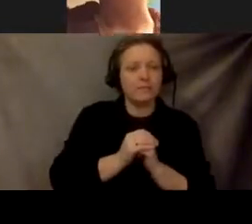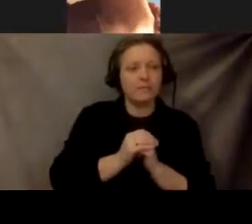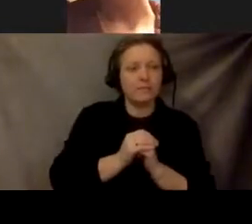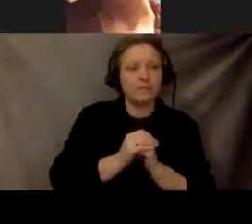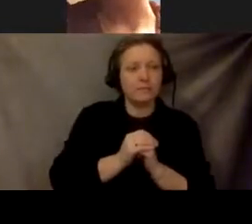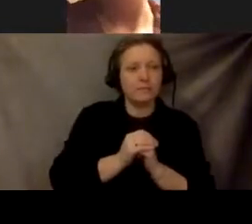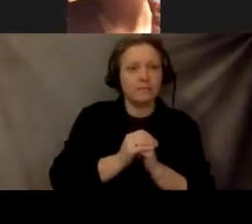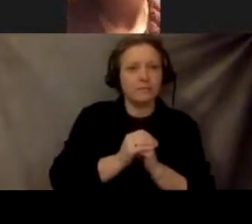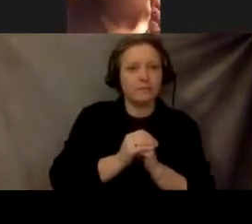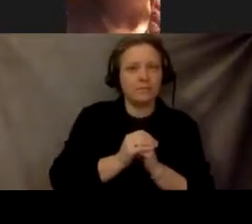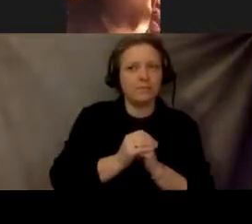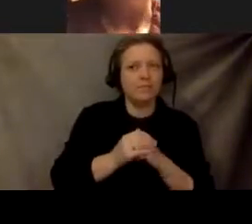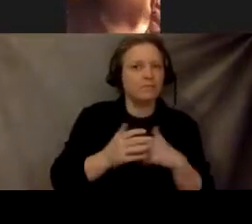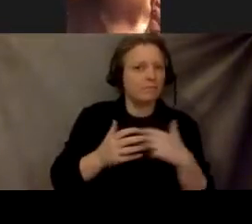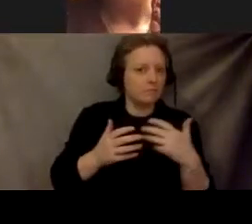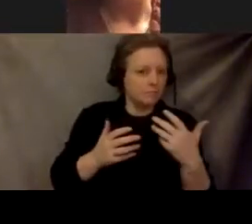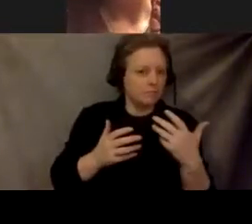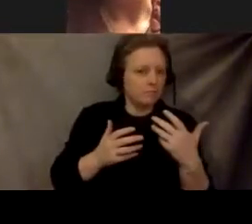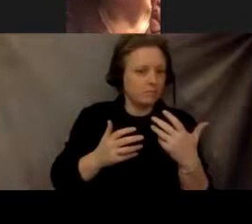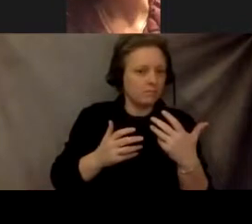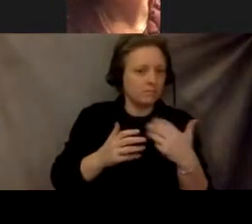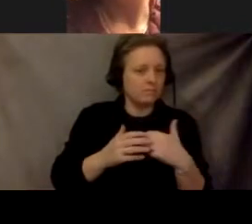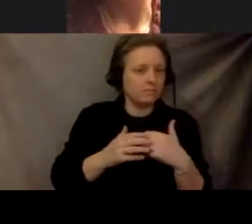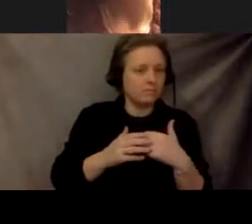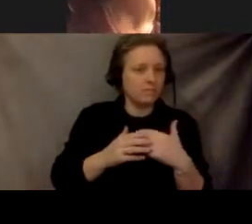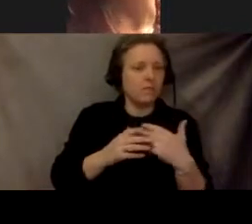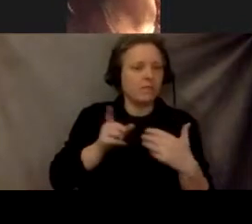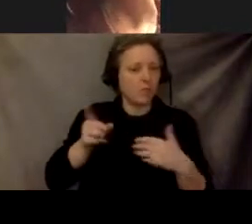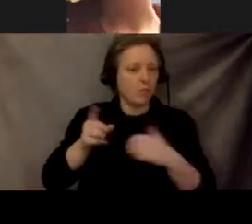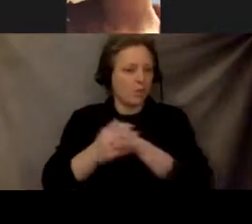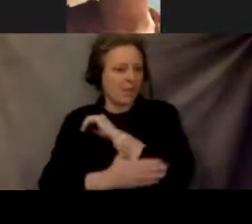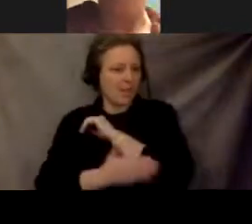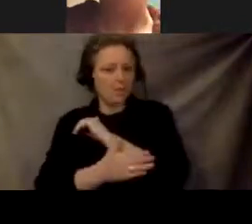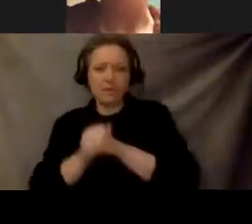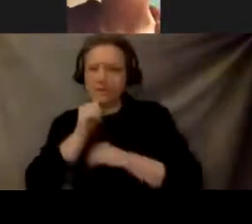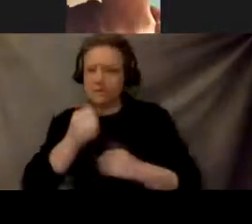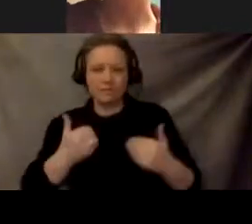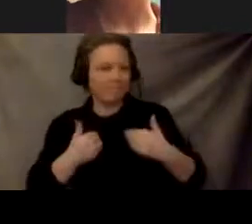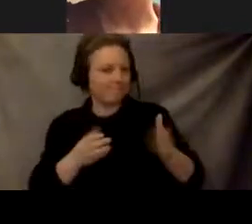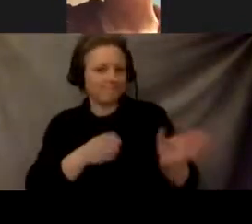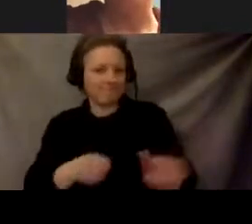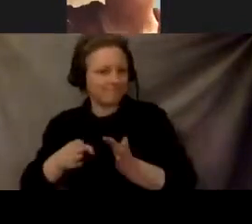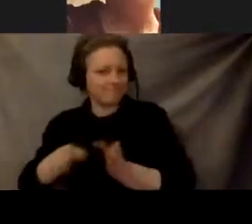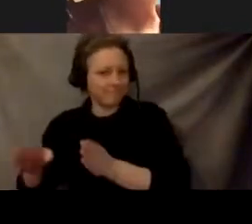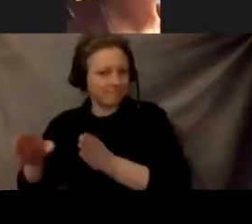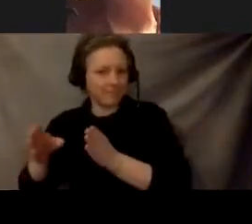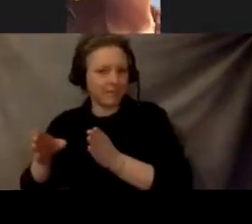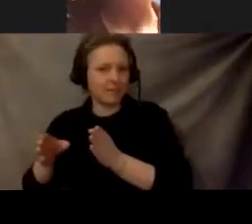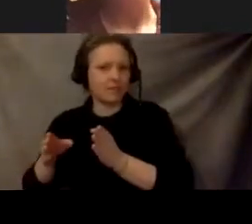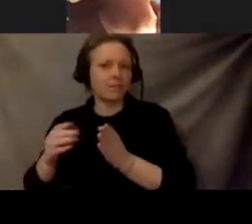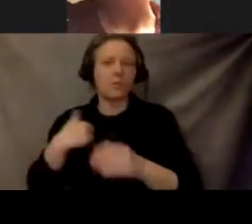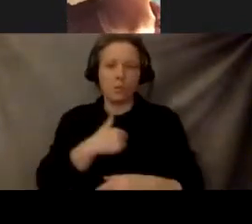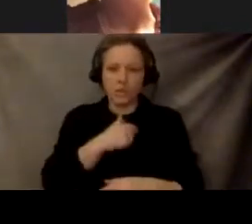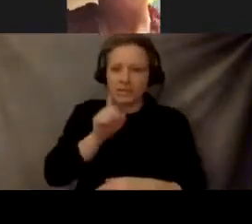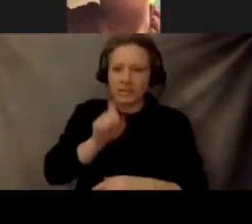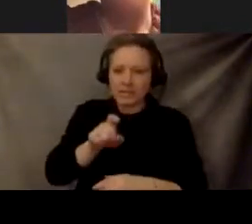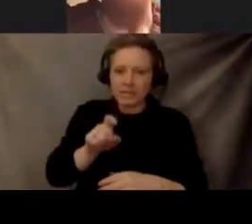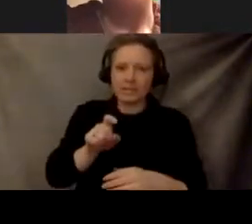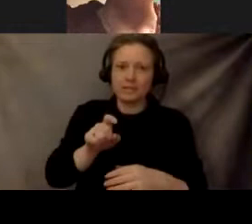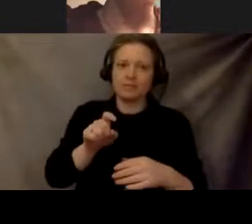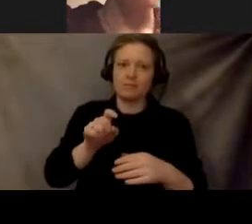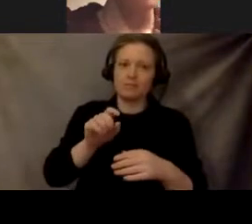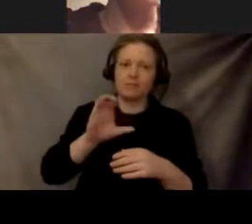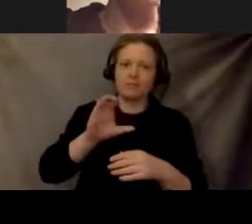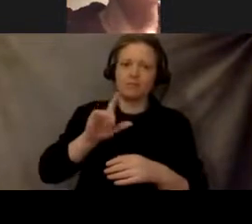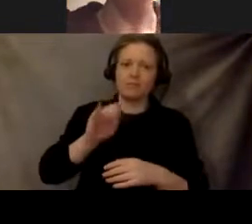is no plan from the county, and we need a climate action plan to ensure that all of our community members